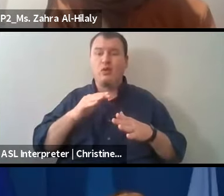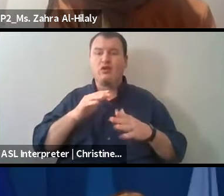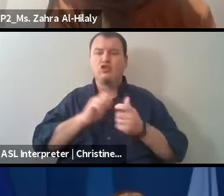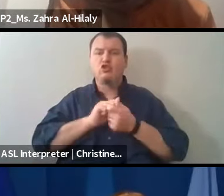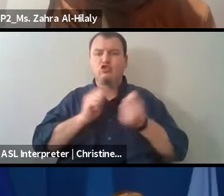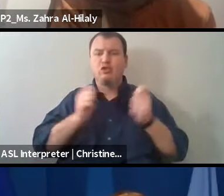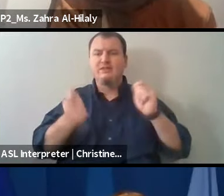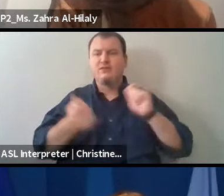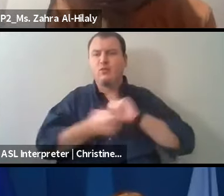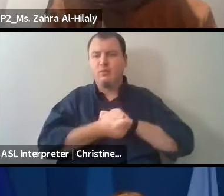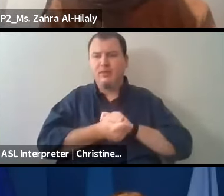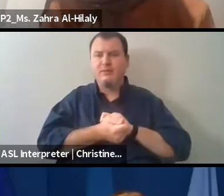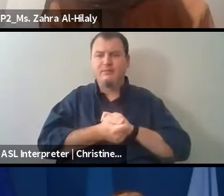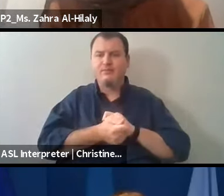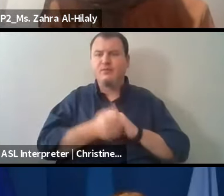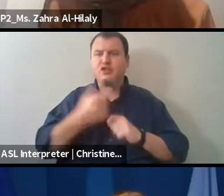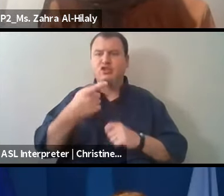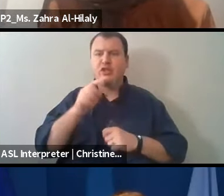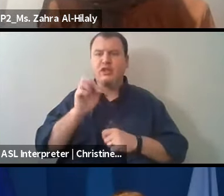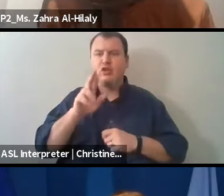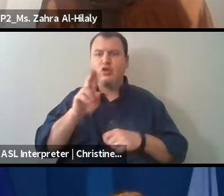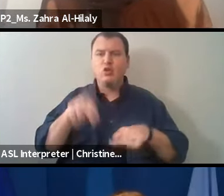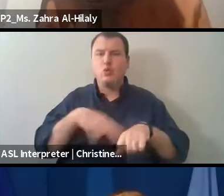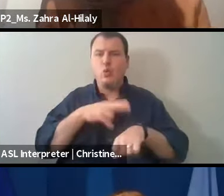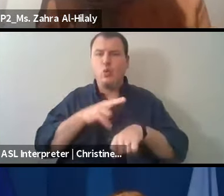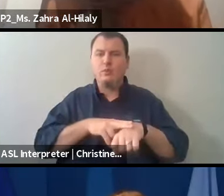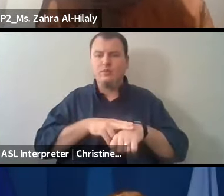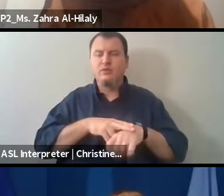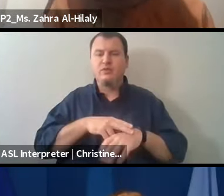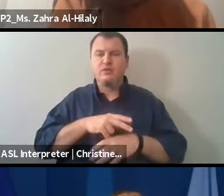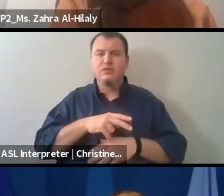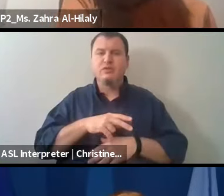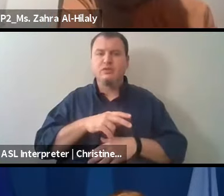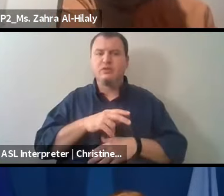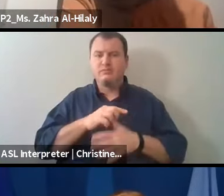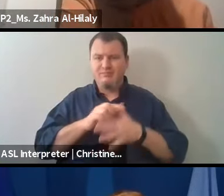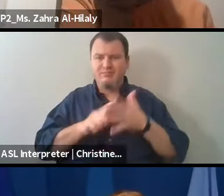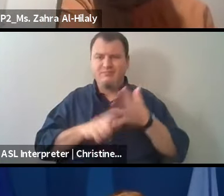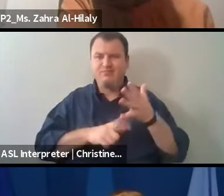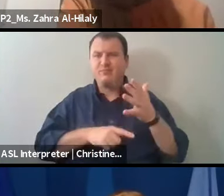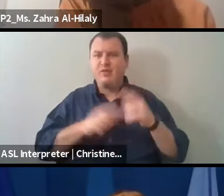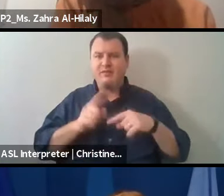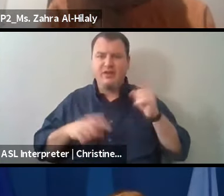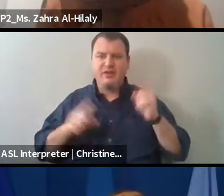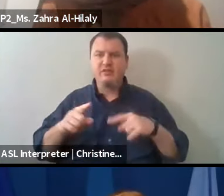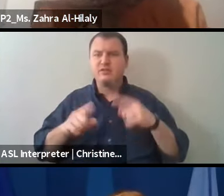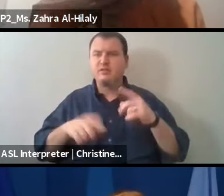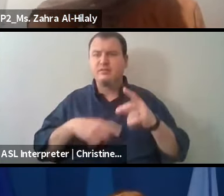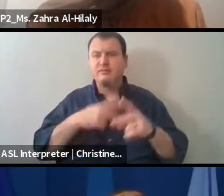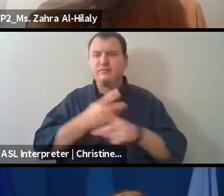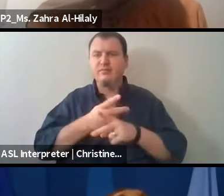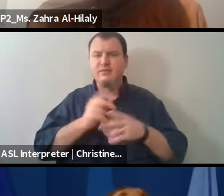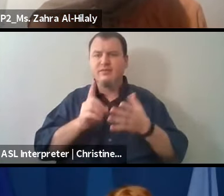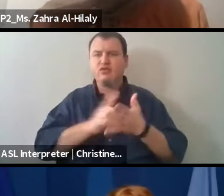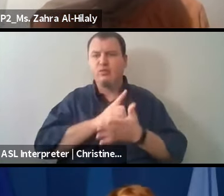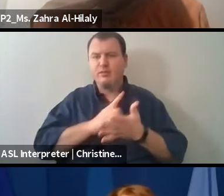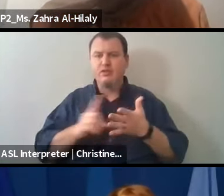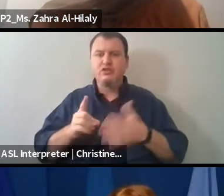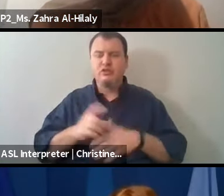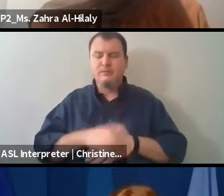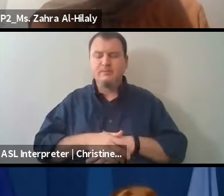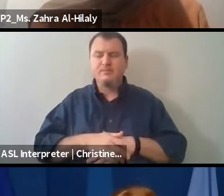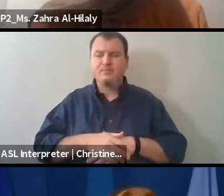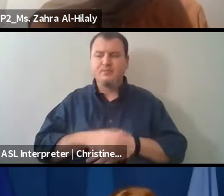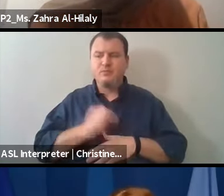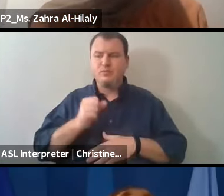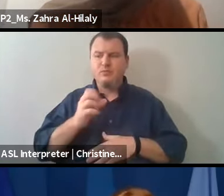transforming gender norms, all the various forms of discrimination that we were talking about earlier. So